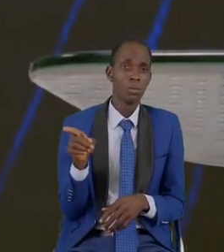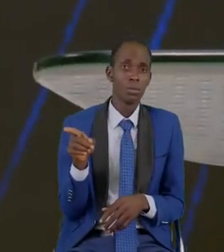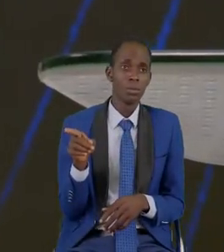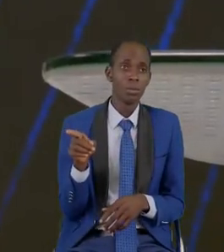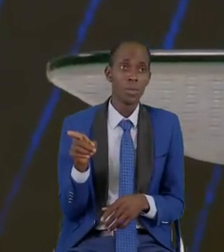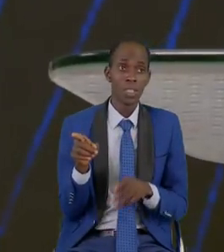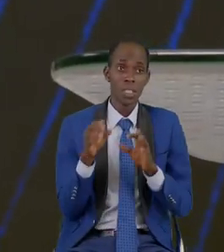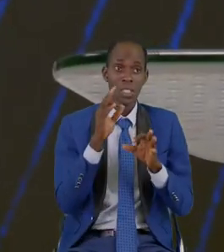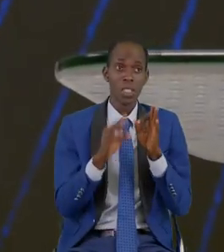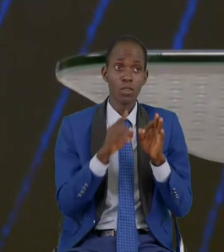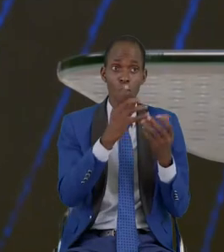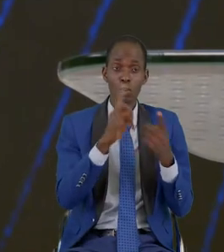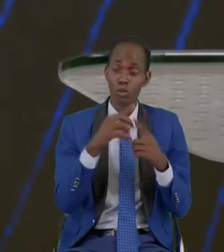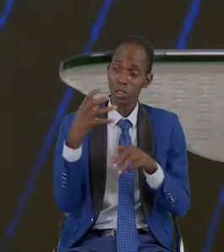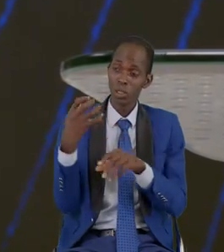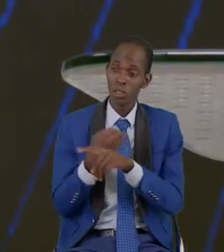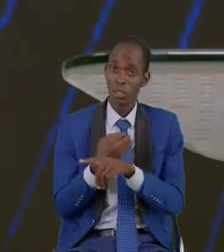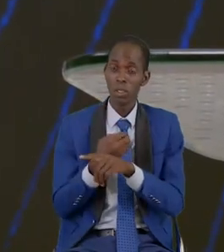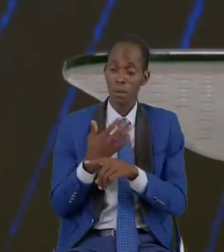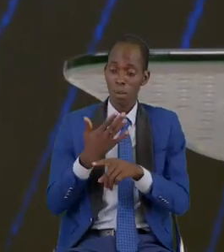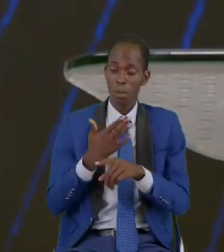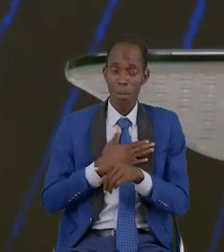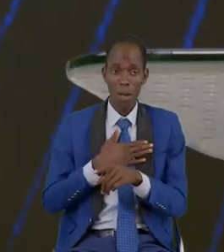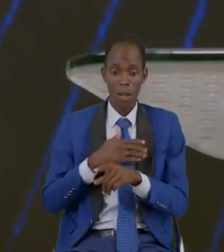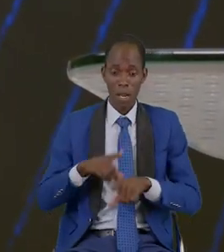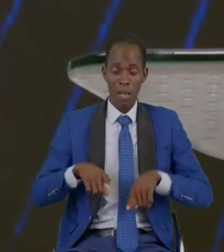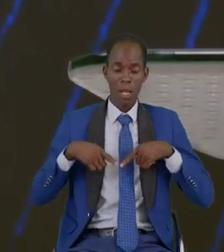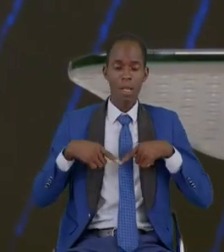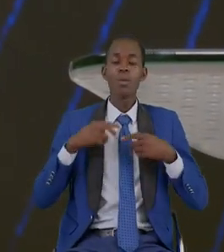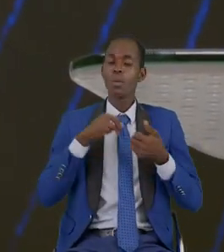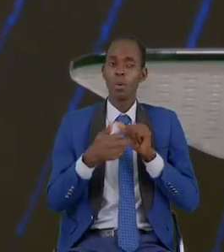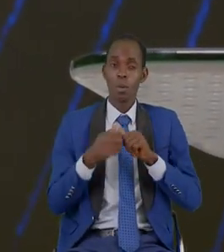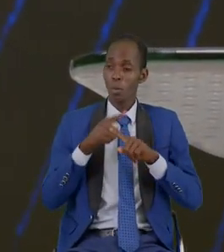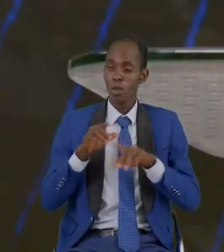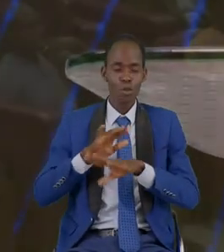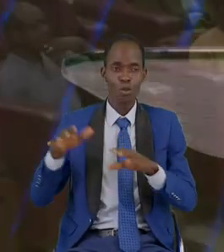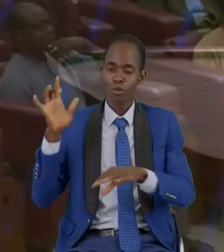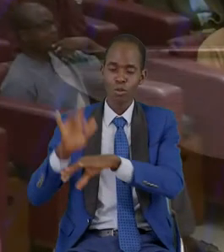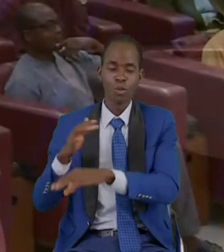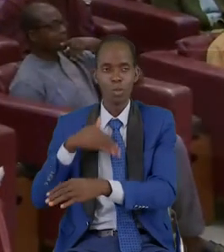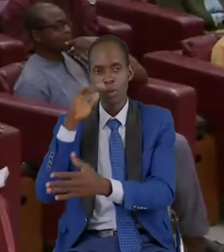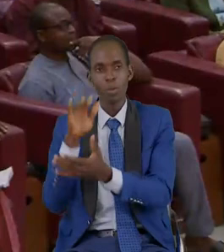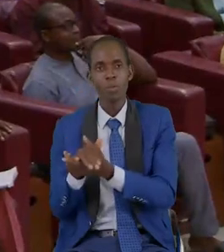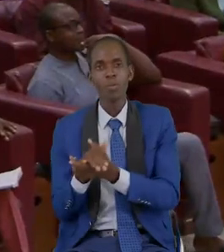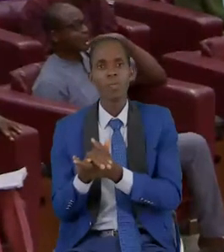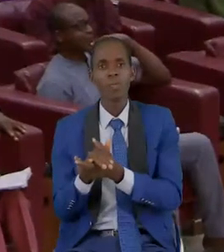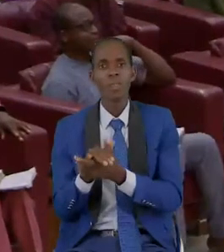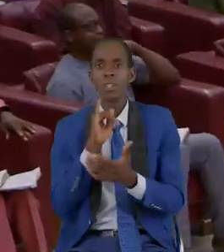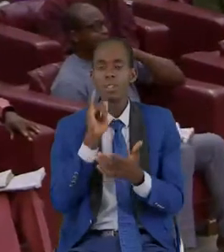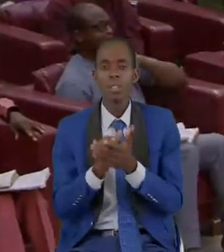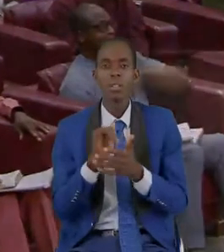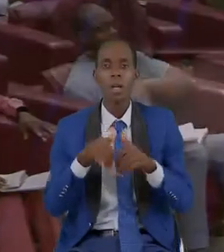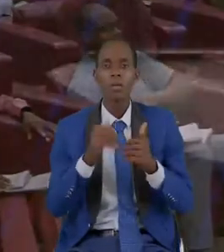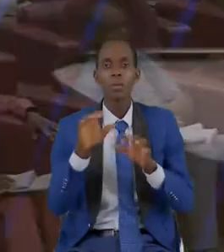If you want to take my life, this one will not go with you. Am I talking about you? And now the